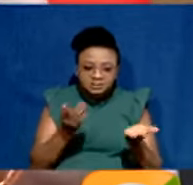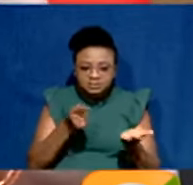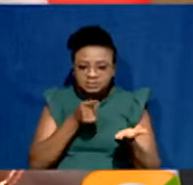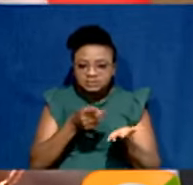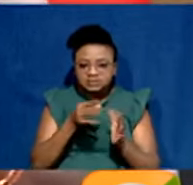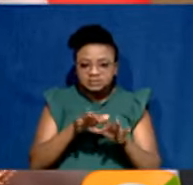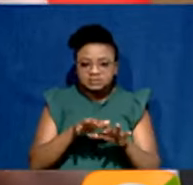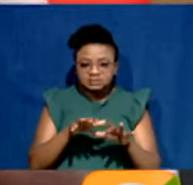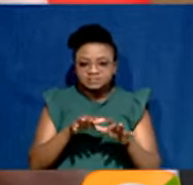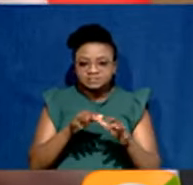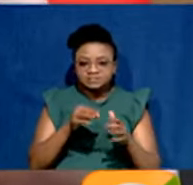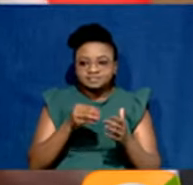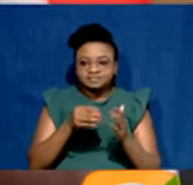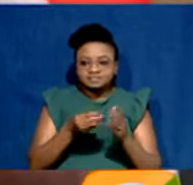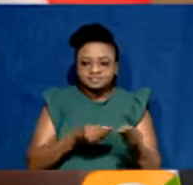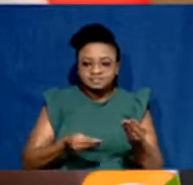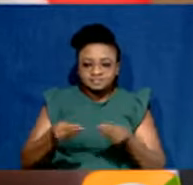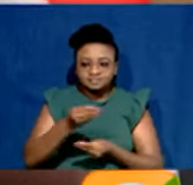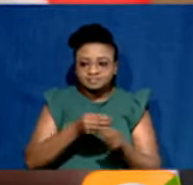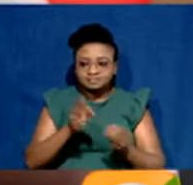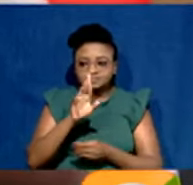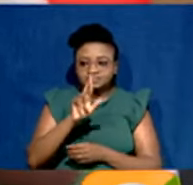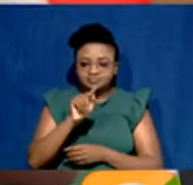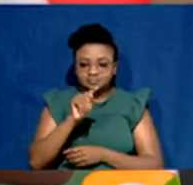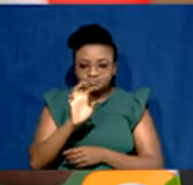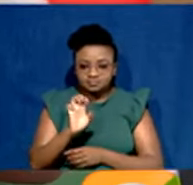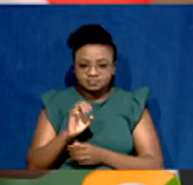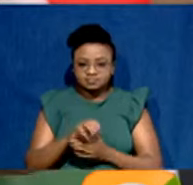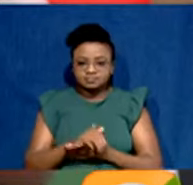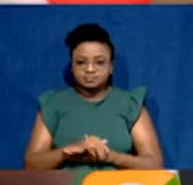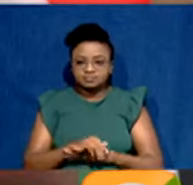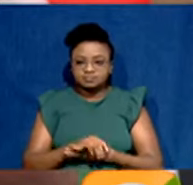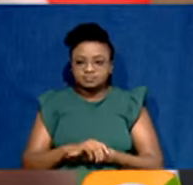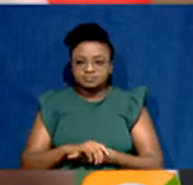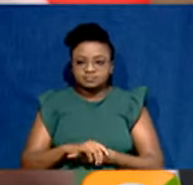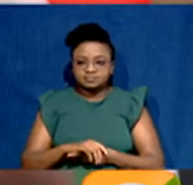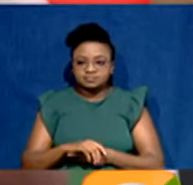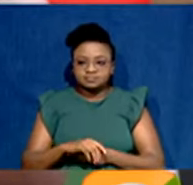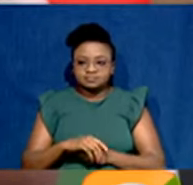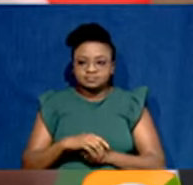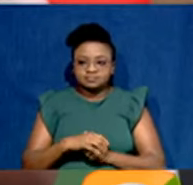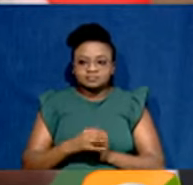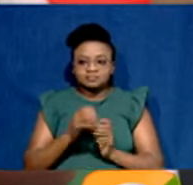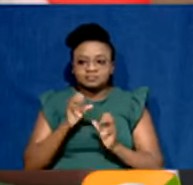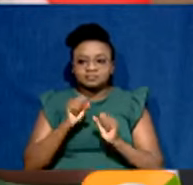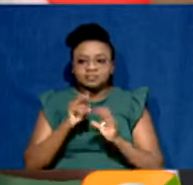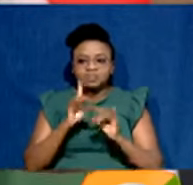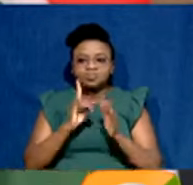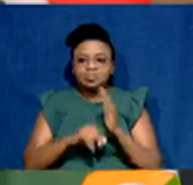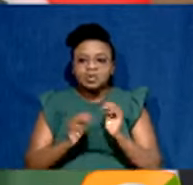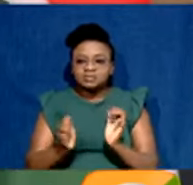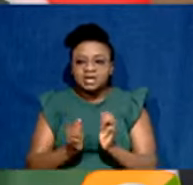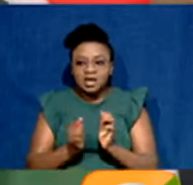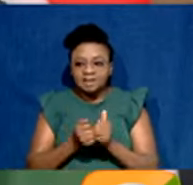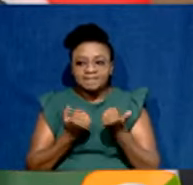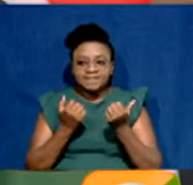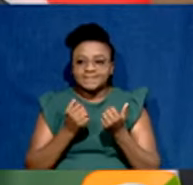supporting it. Yes, Mr. President, we will get to. And what will happen is once